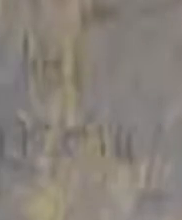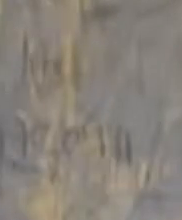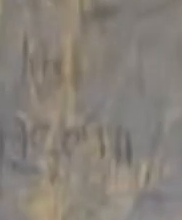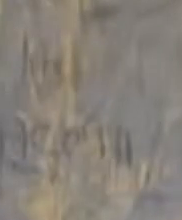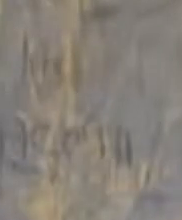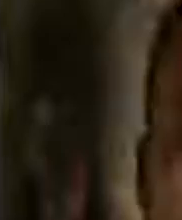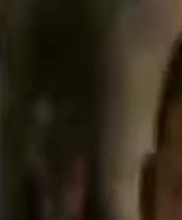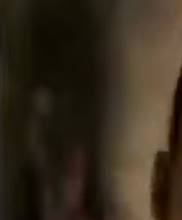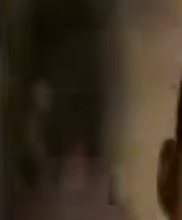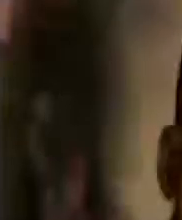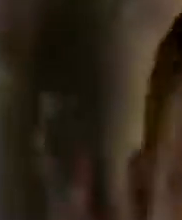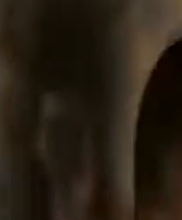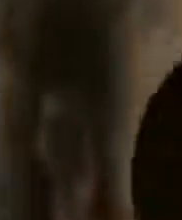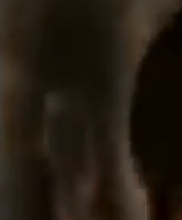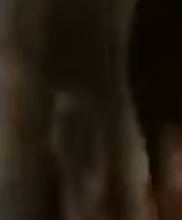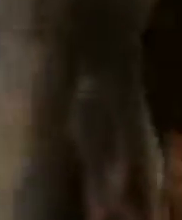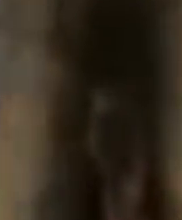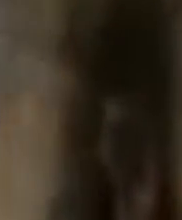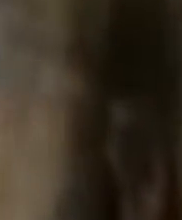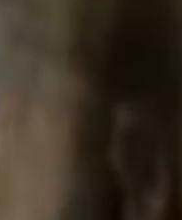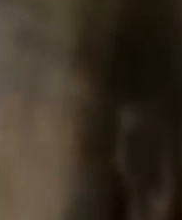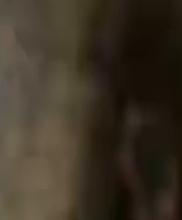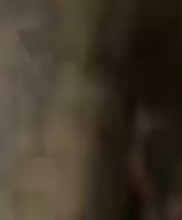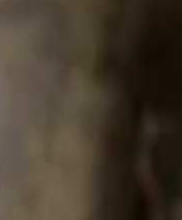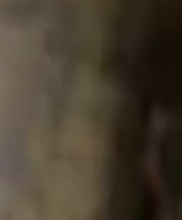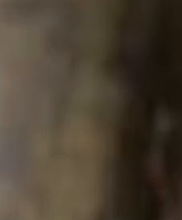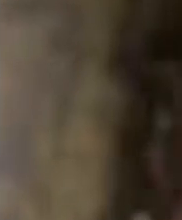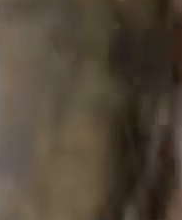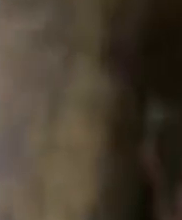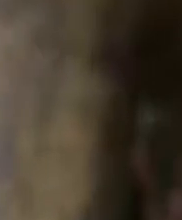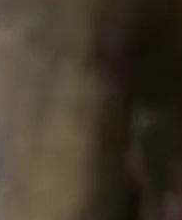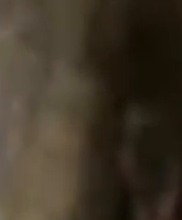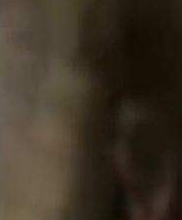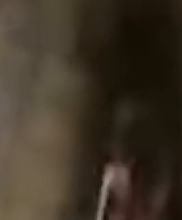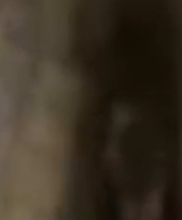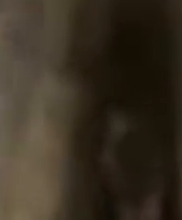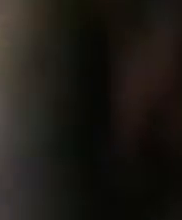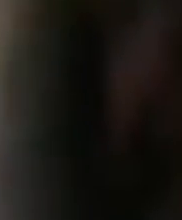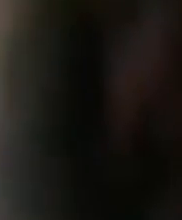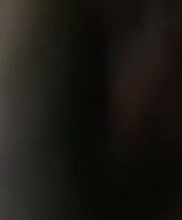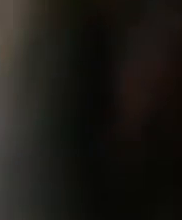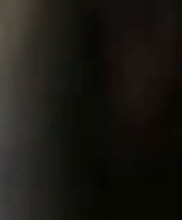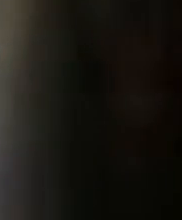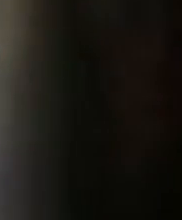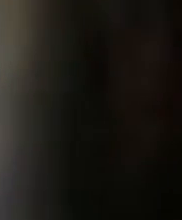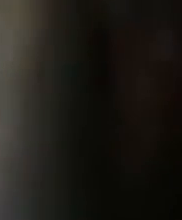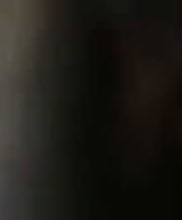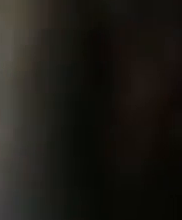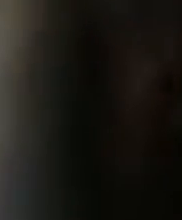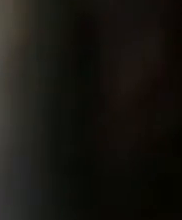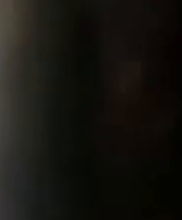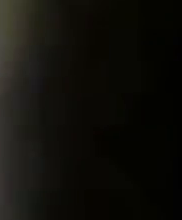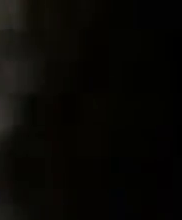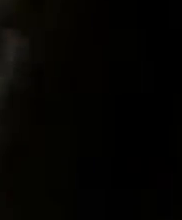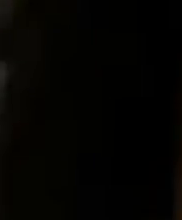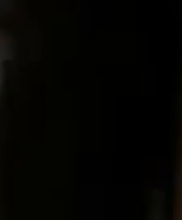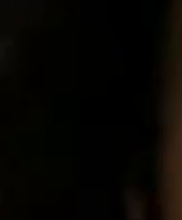Satan, you defeated. Stop fronting. Stop fronting. Satan, you defeated. Stop